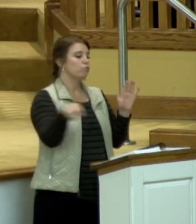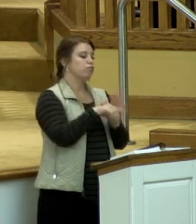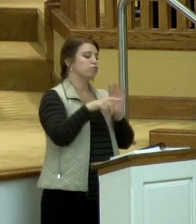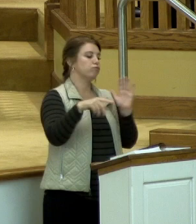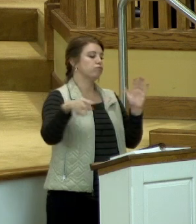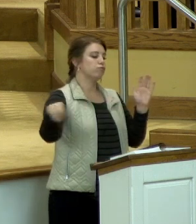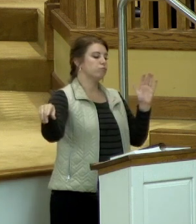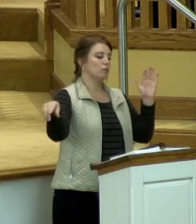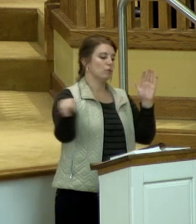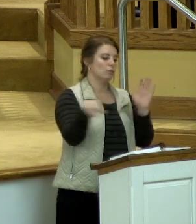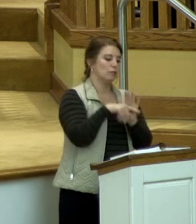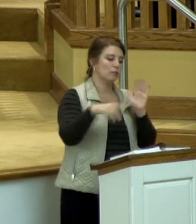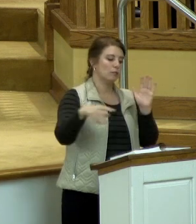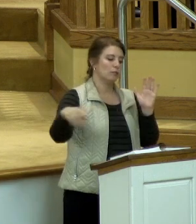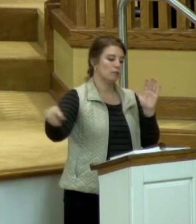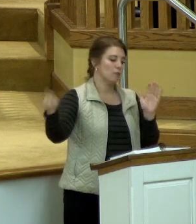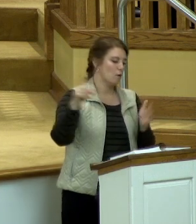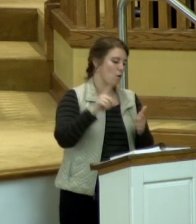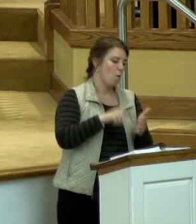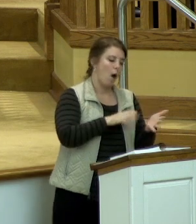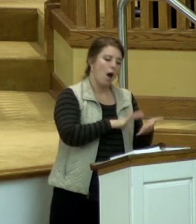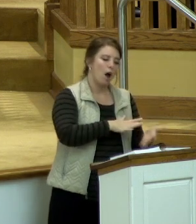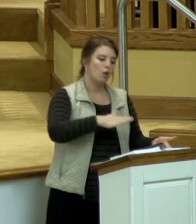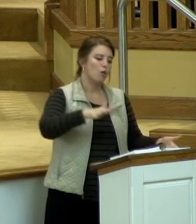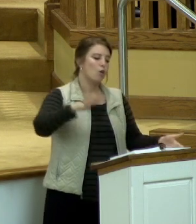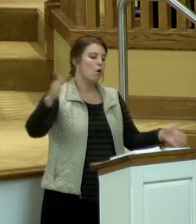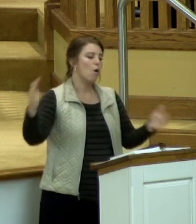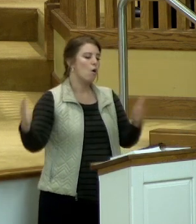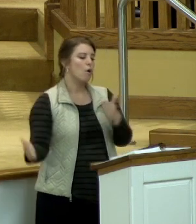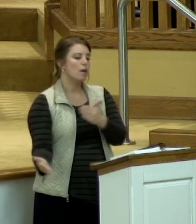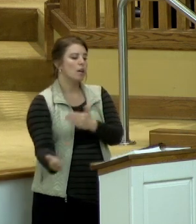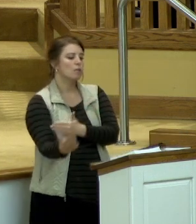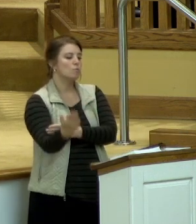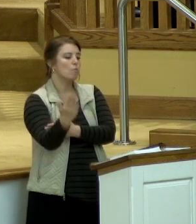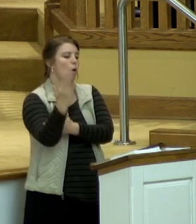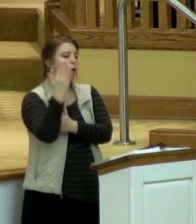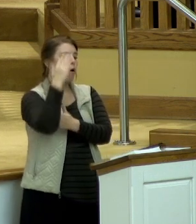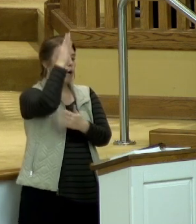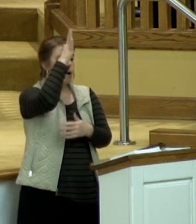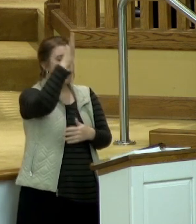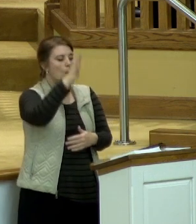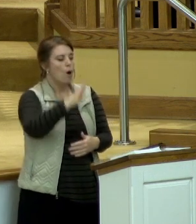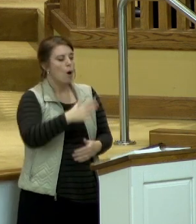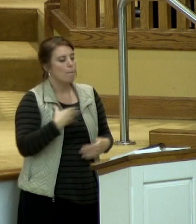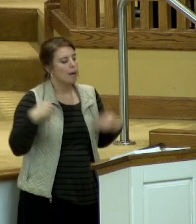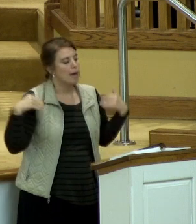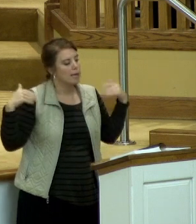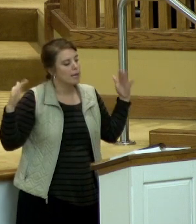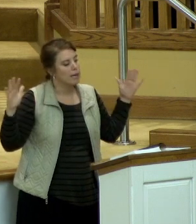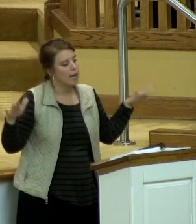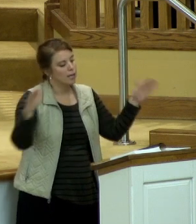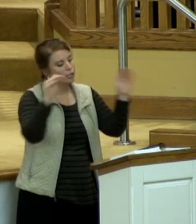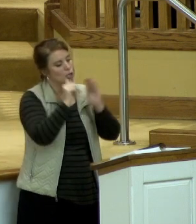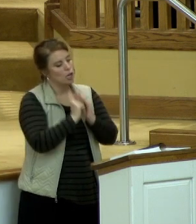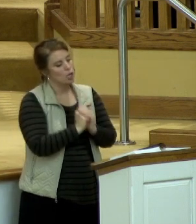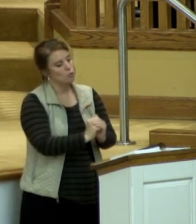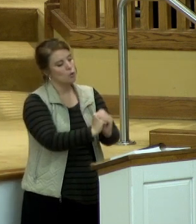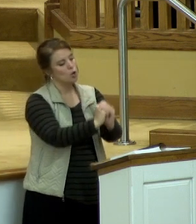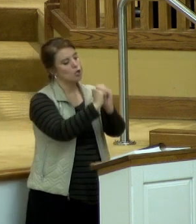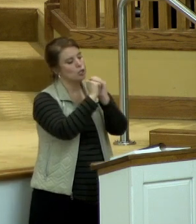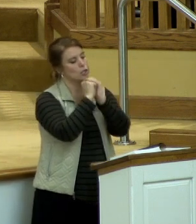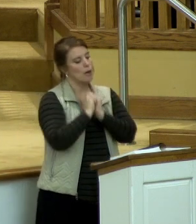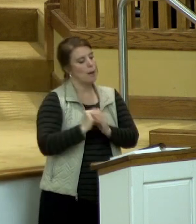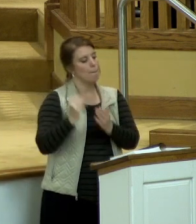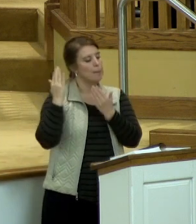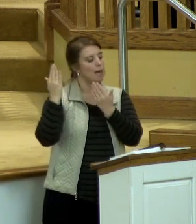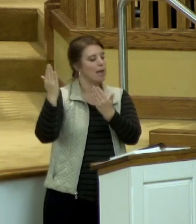Ring the bells, ring the bells, what a glorious morn. Men and angels